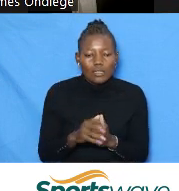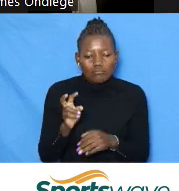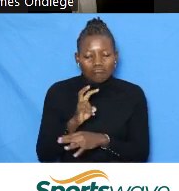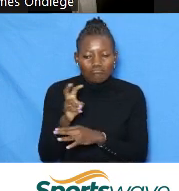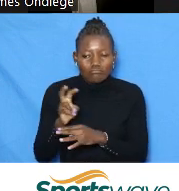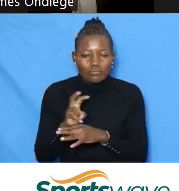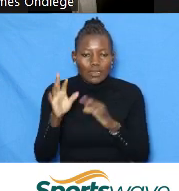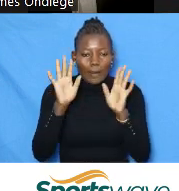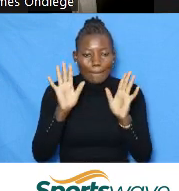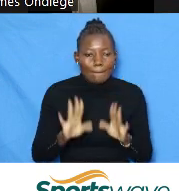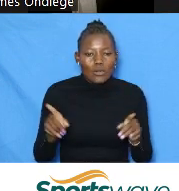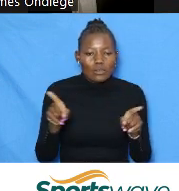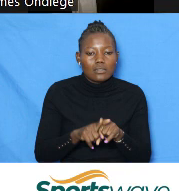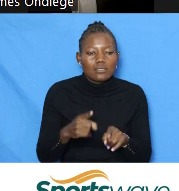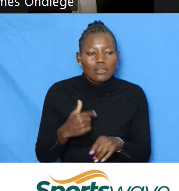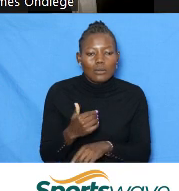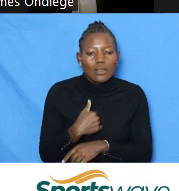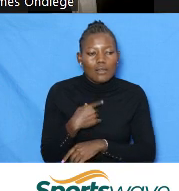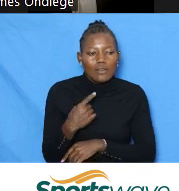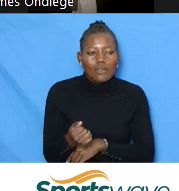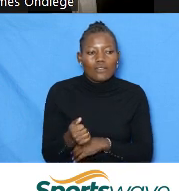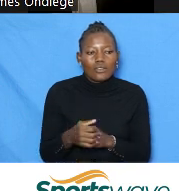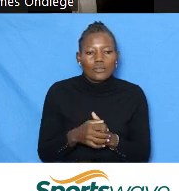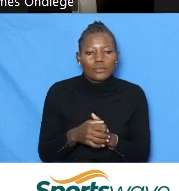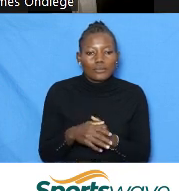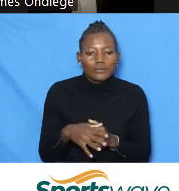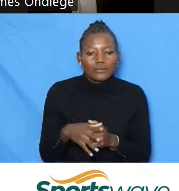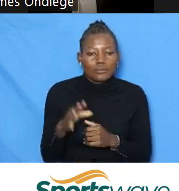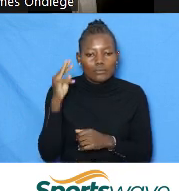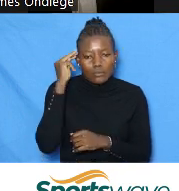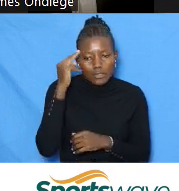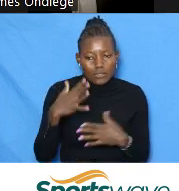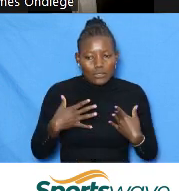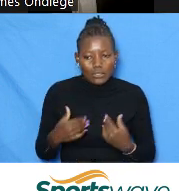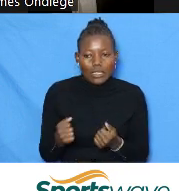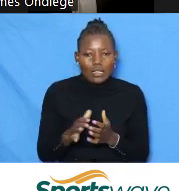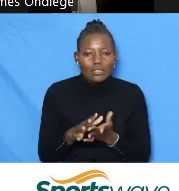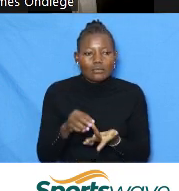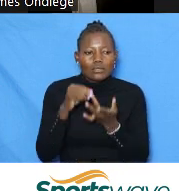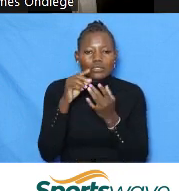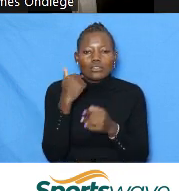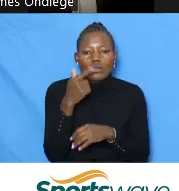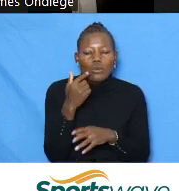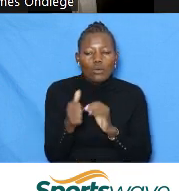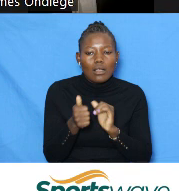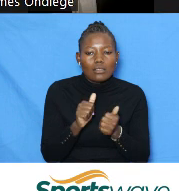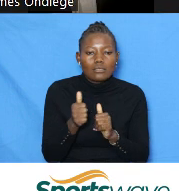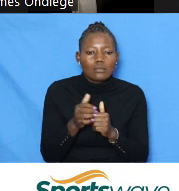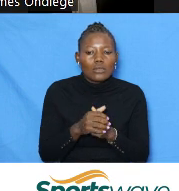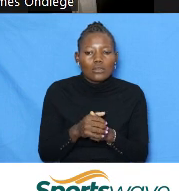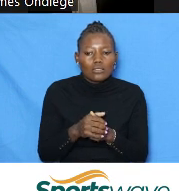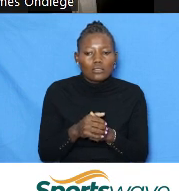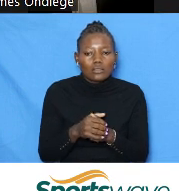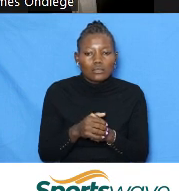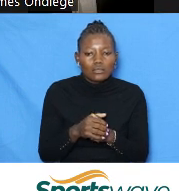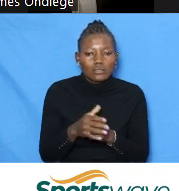important. There are a few mental health specialists who are sports, who